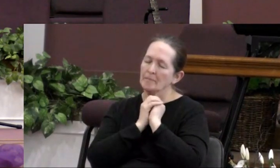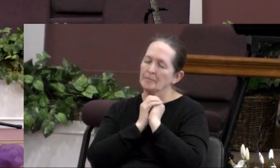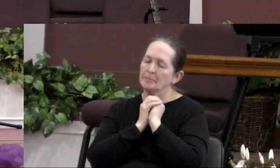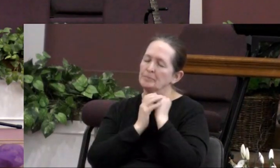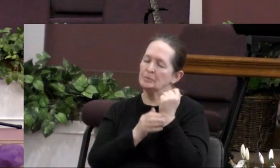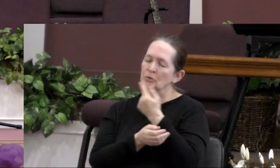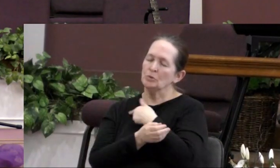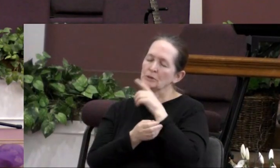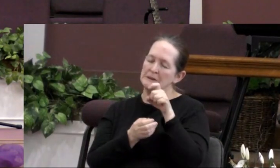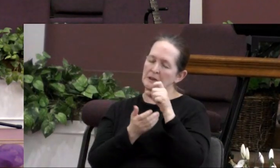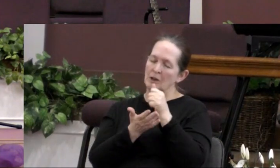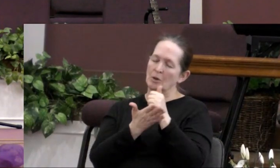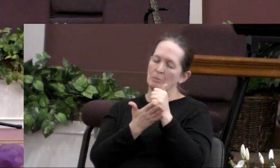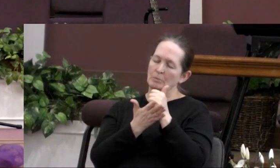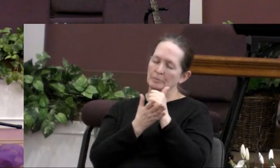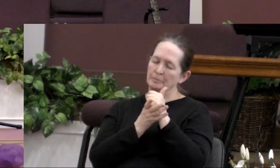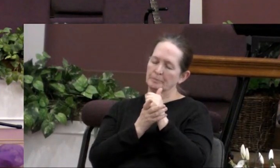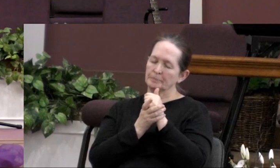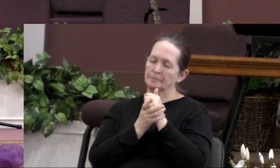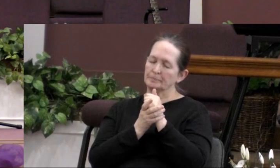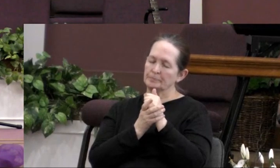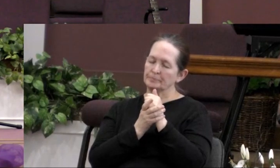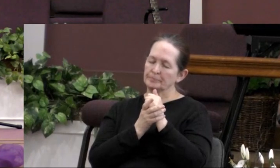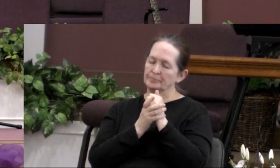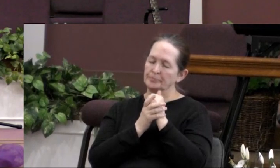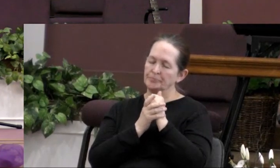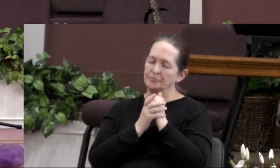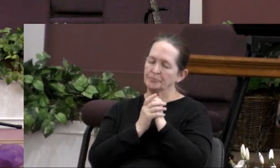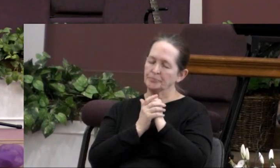We need to help.